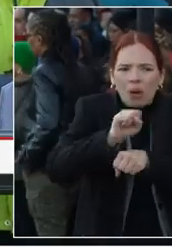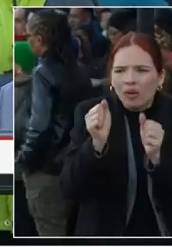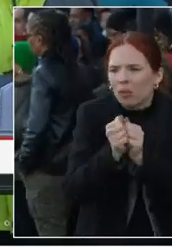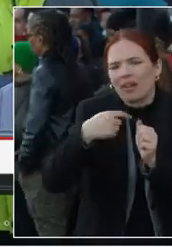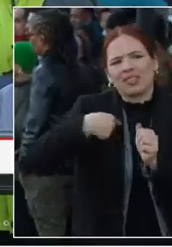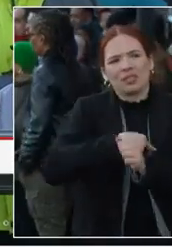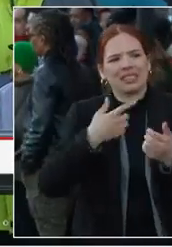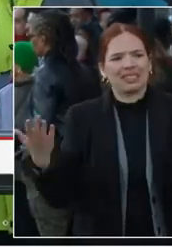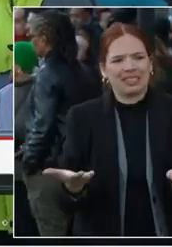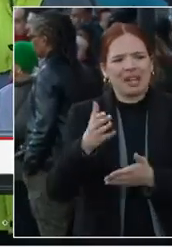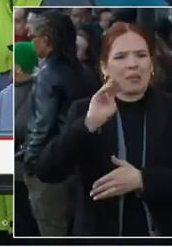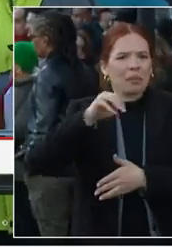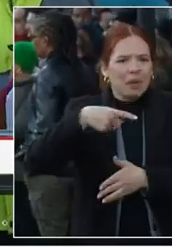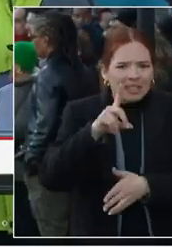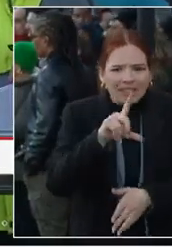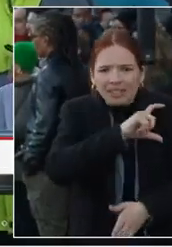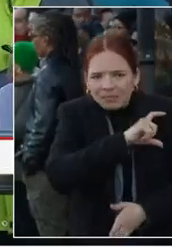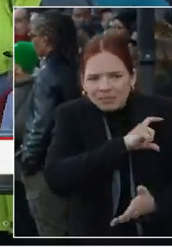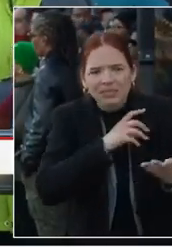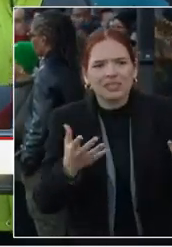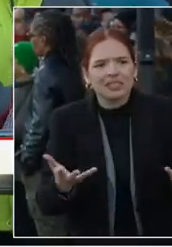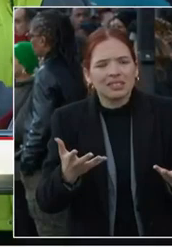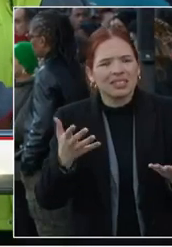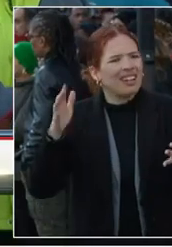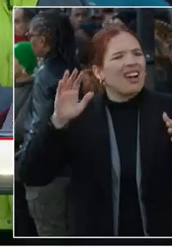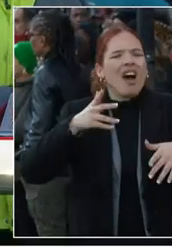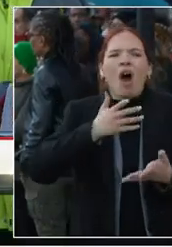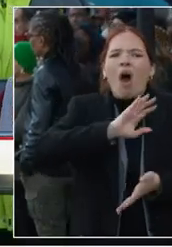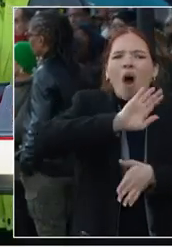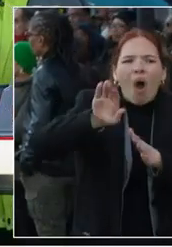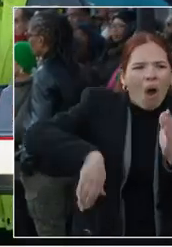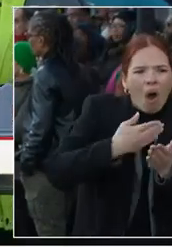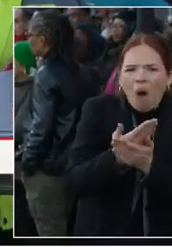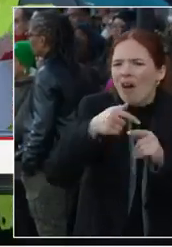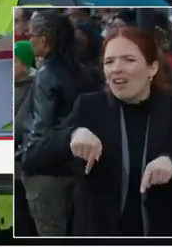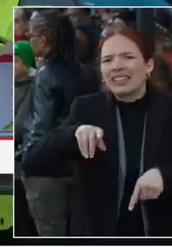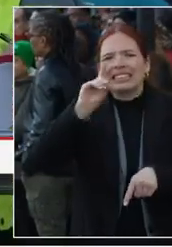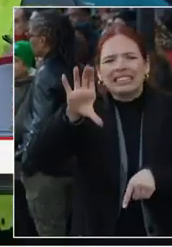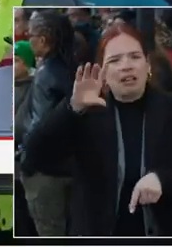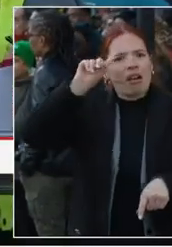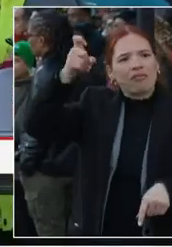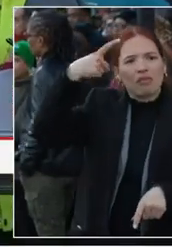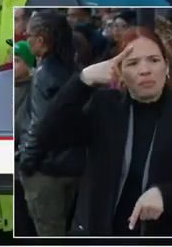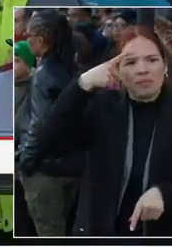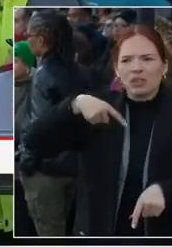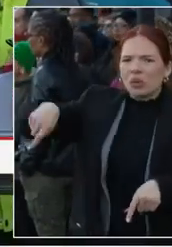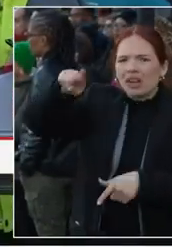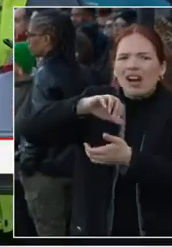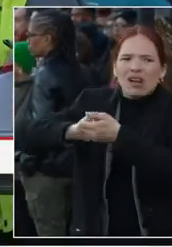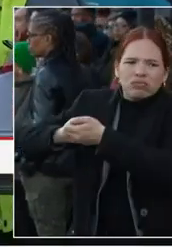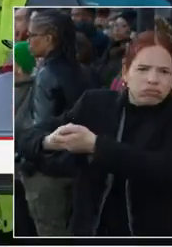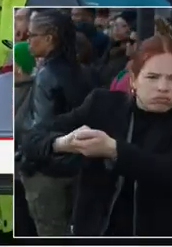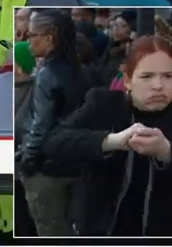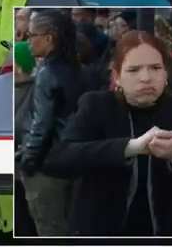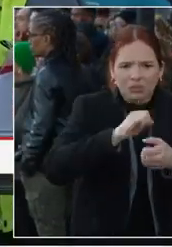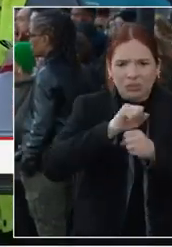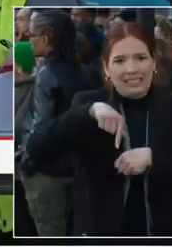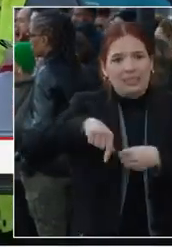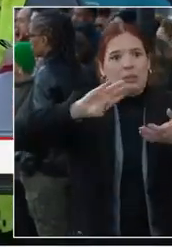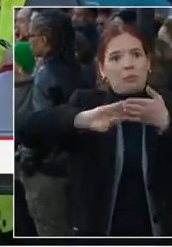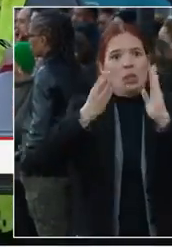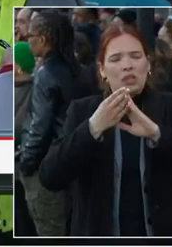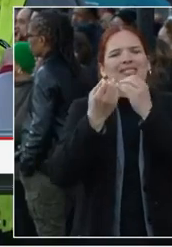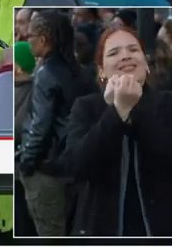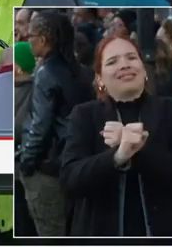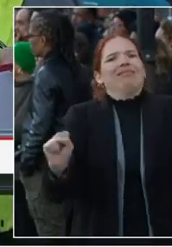Police Department and the entire District of Columbia government to make this community as safe as it can possibly be. You know, when I hear